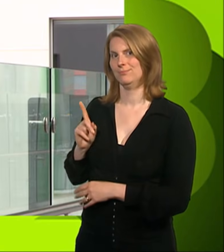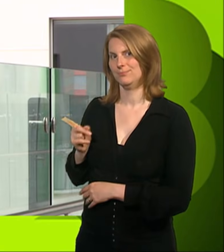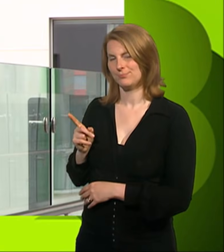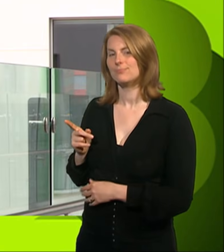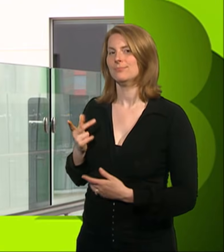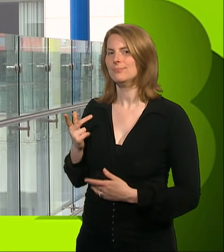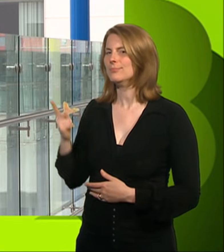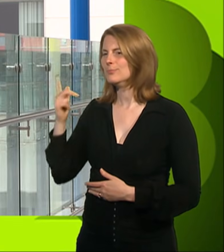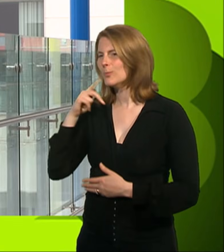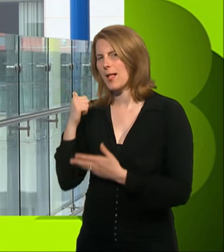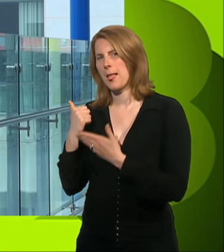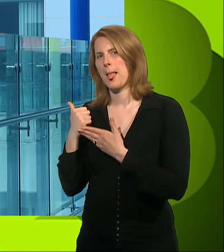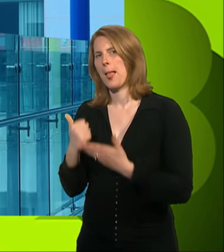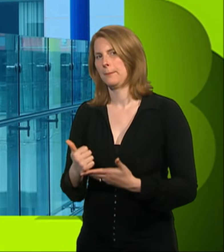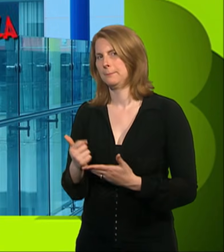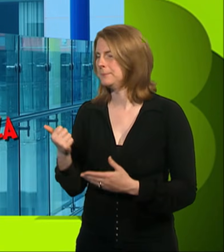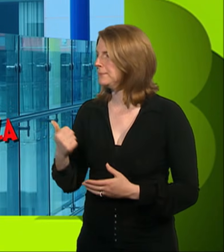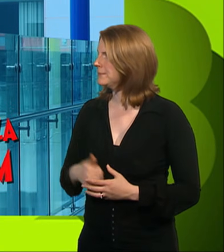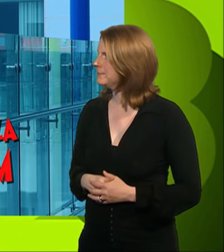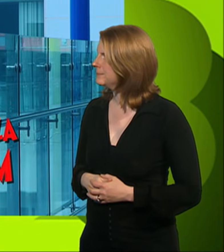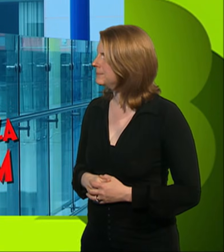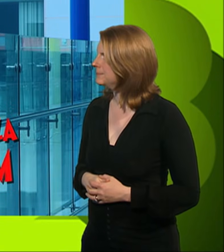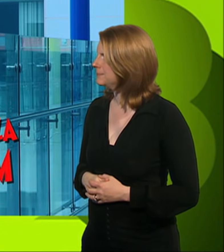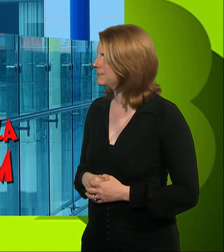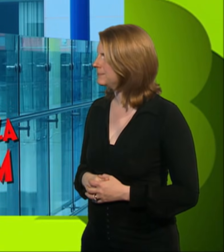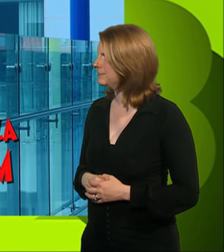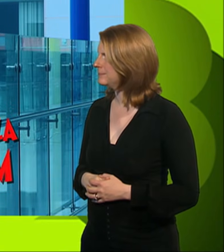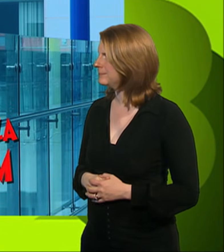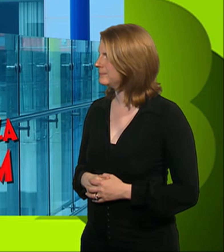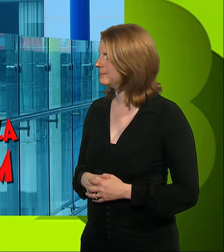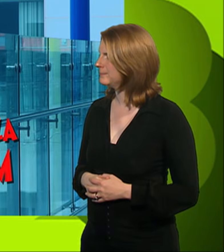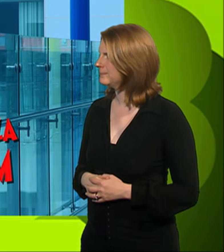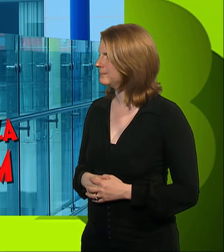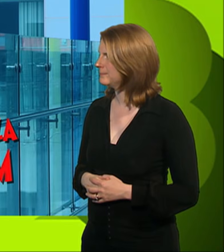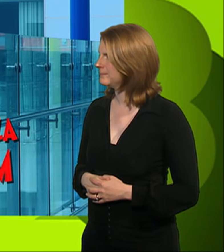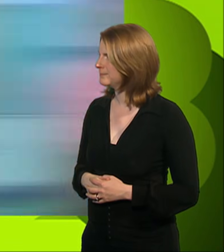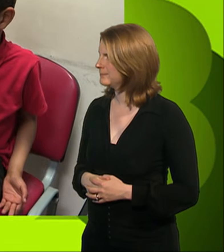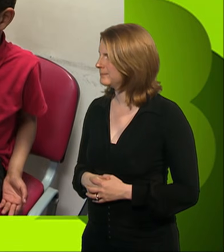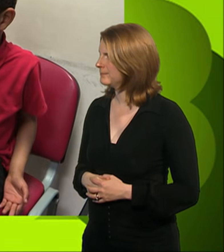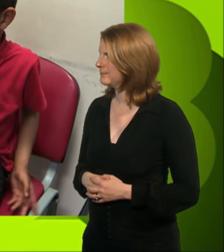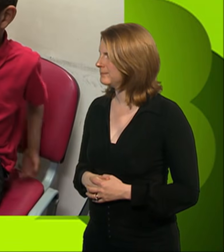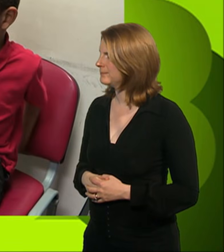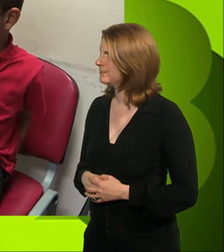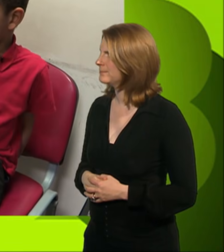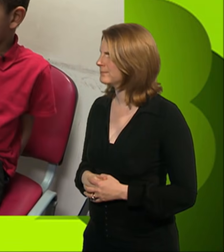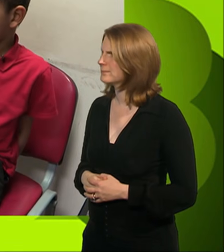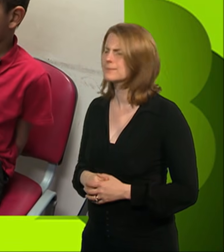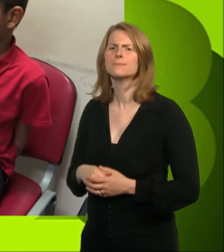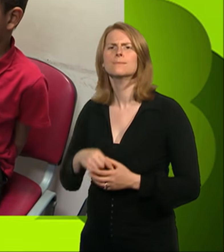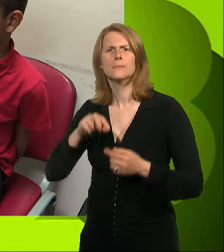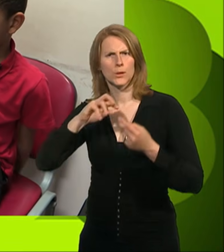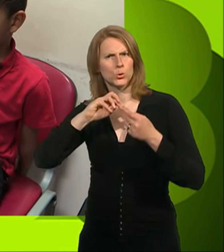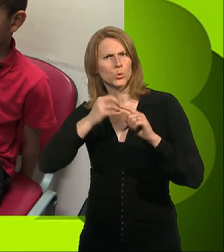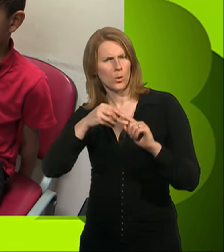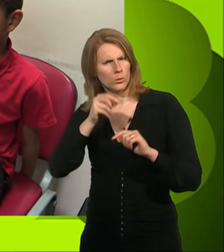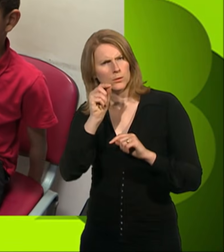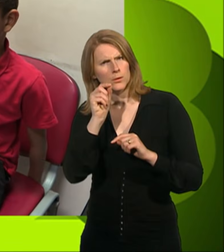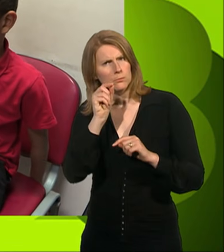Time for an expert, I'd say. Enter Dr. Sheila Begum. She'll help our Hassan out. How big was the stone?